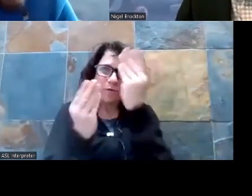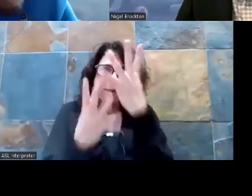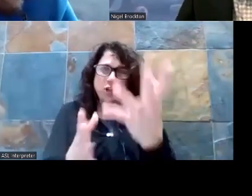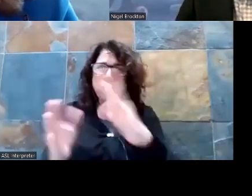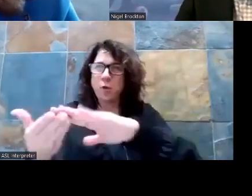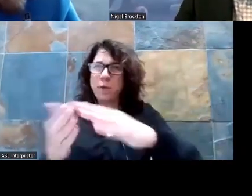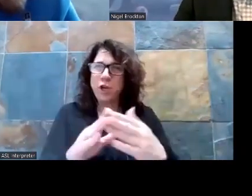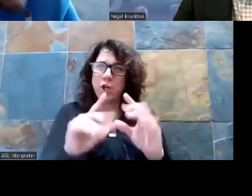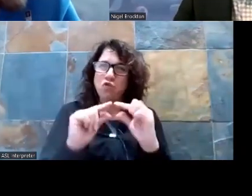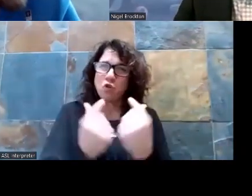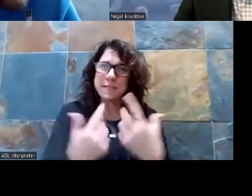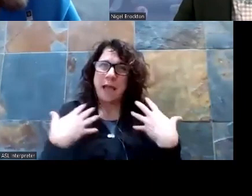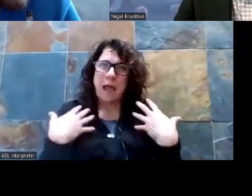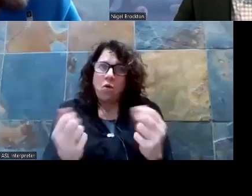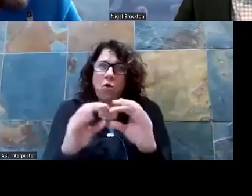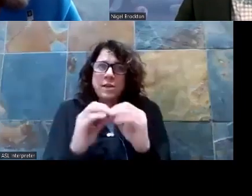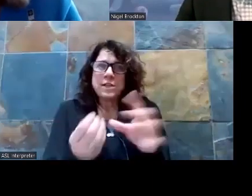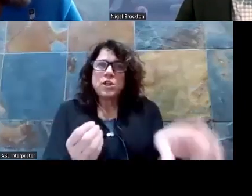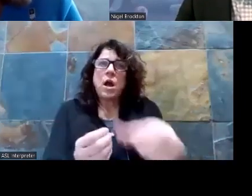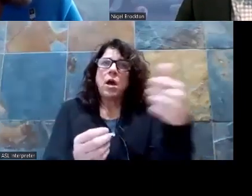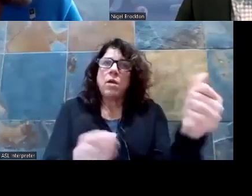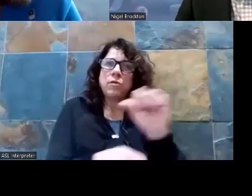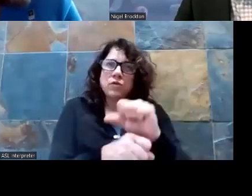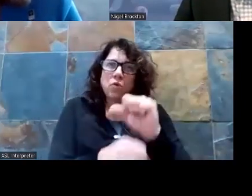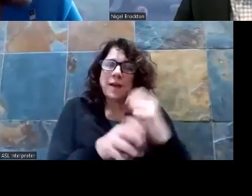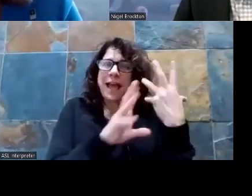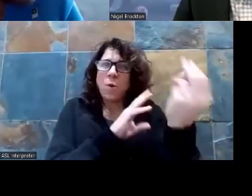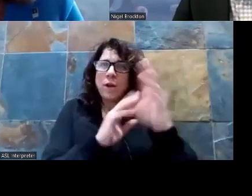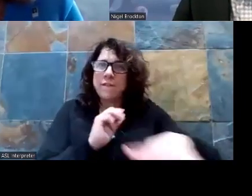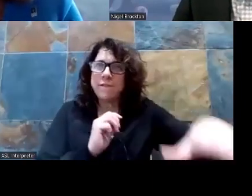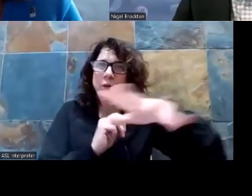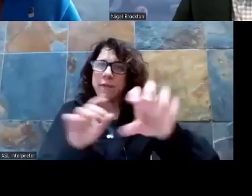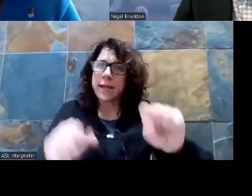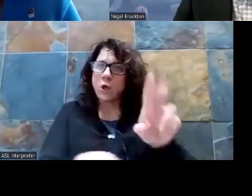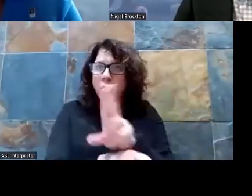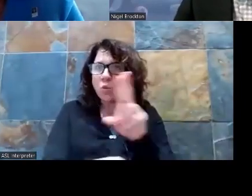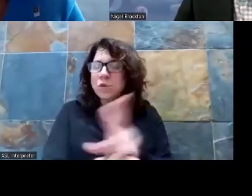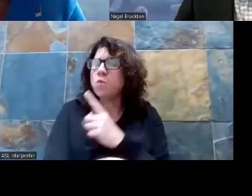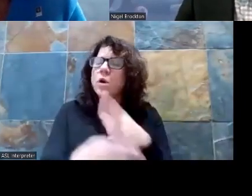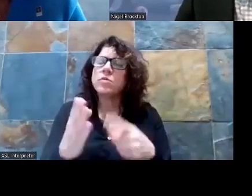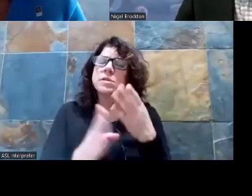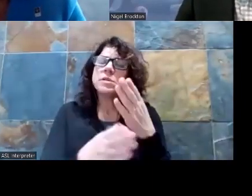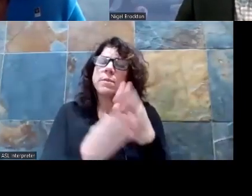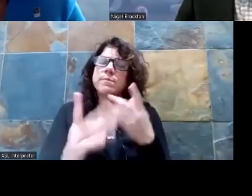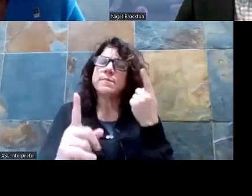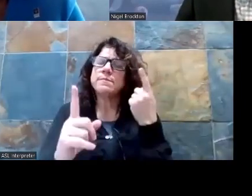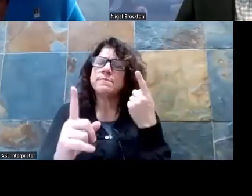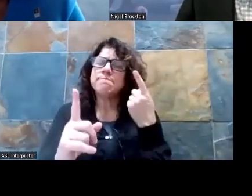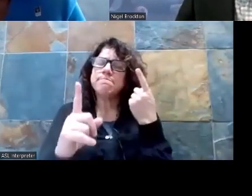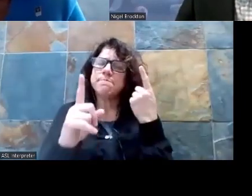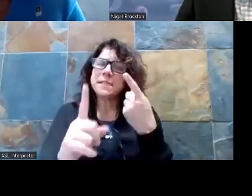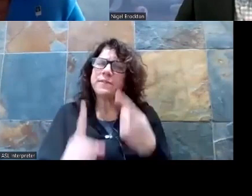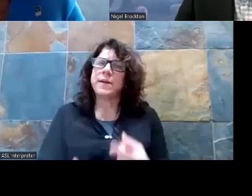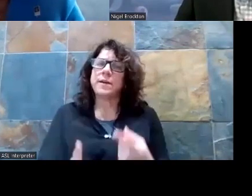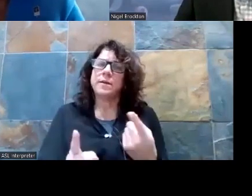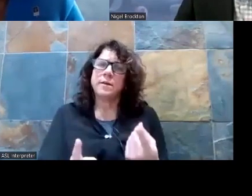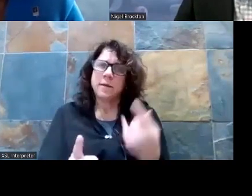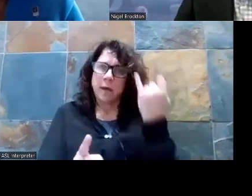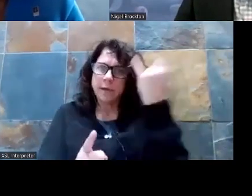groups, health organizations, and others working in the field can use. What are some of the specific ideas for moving forward